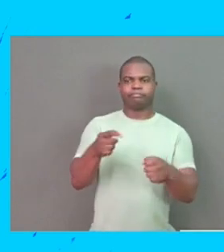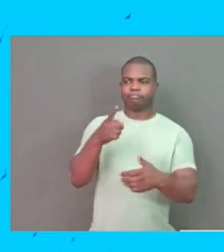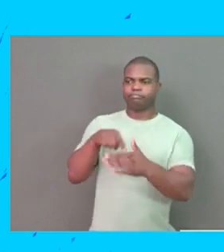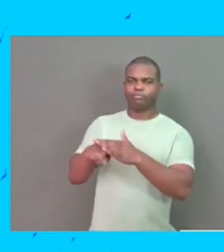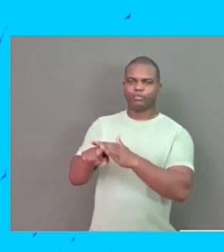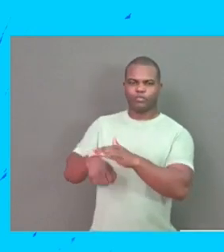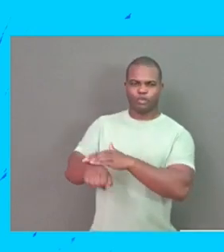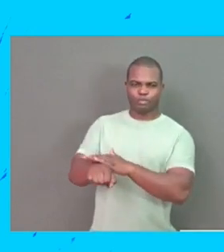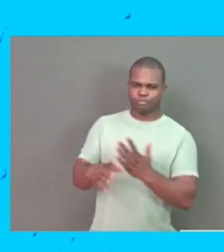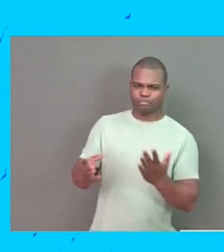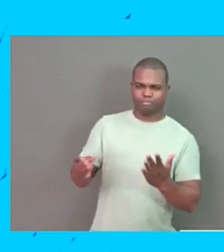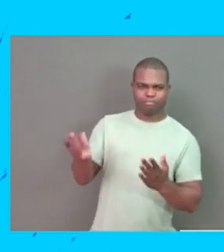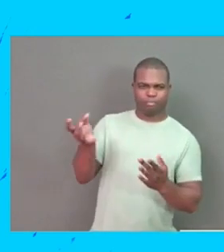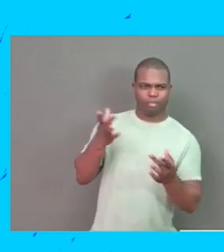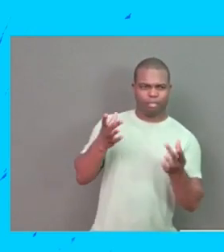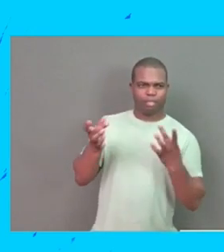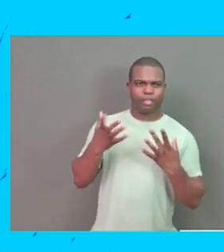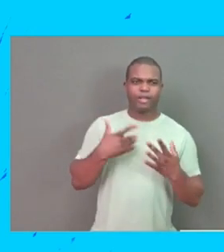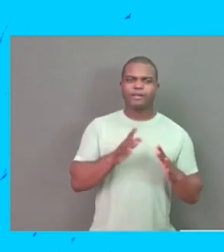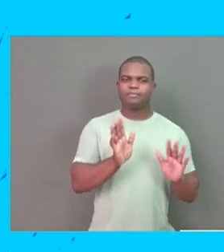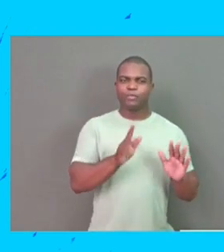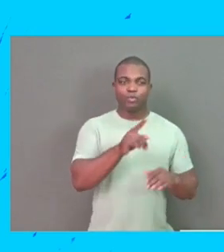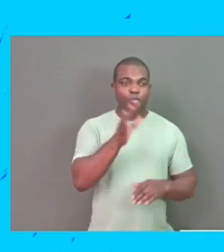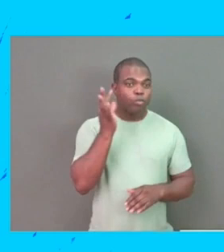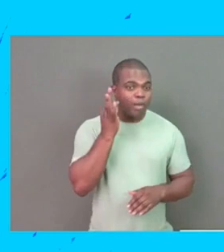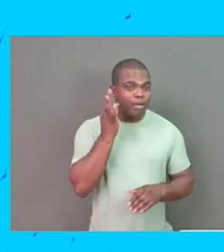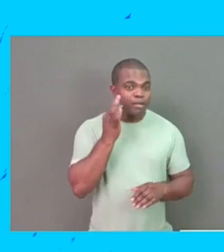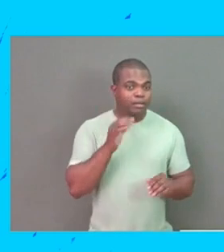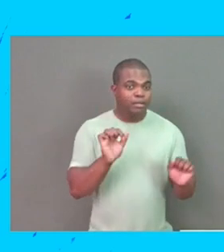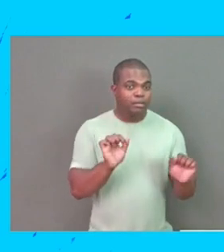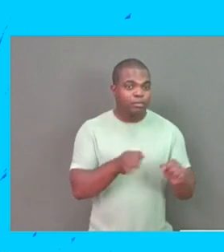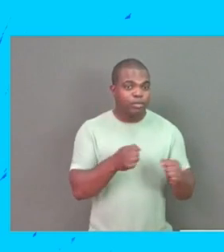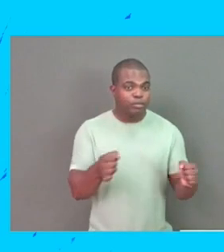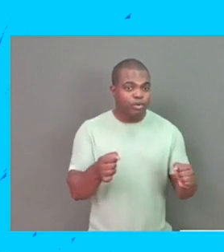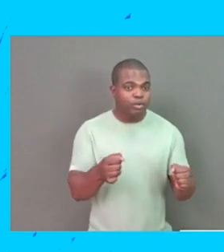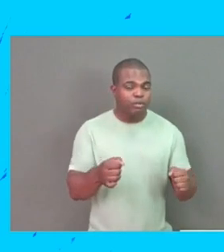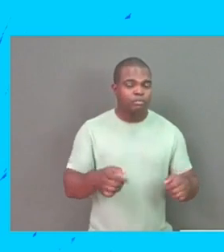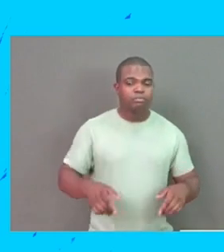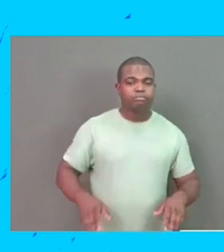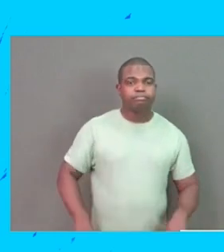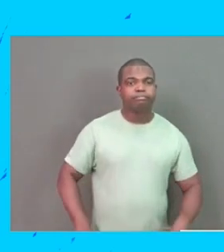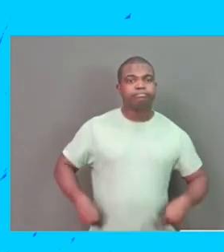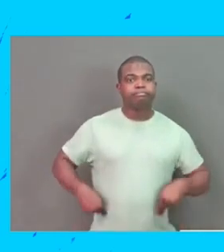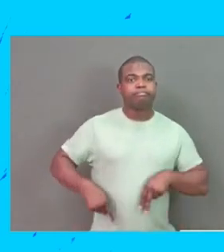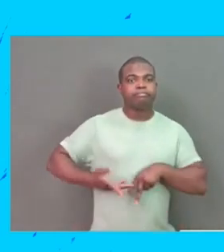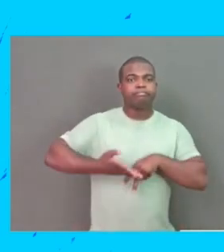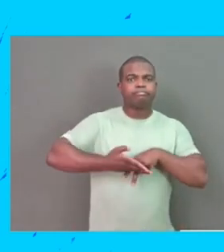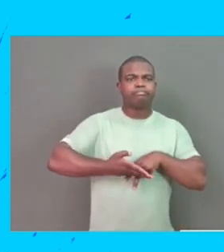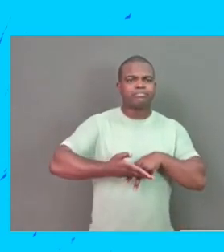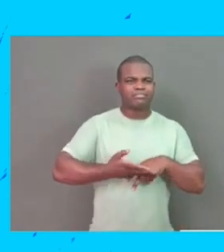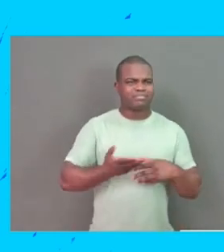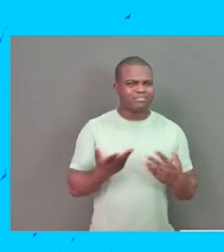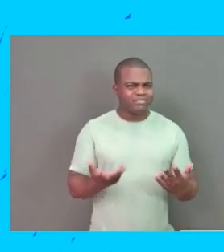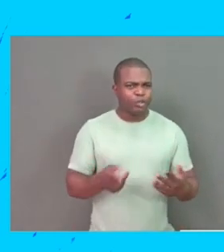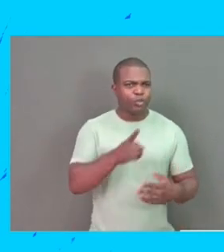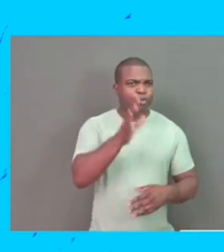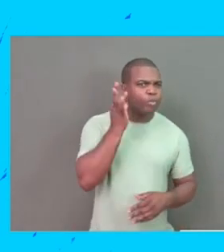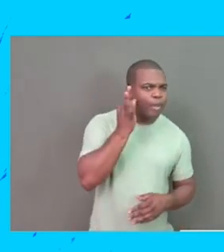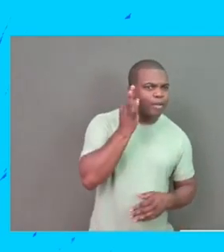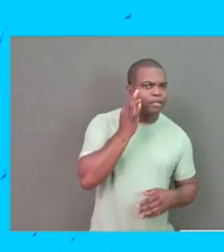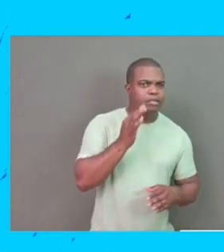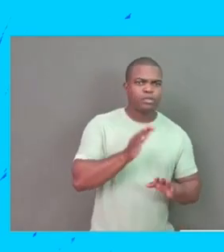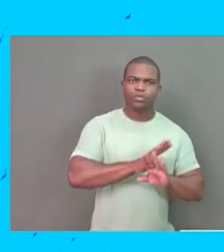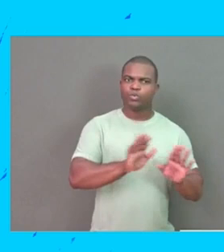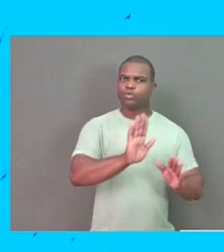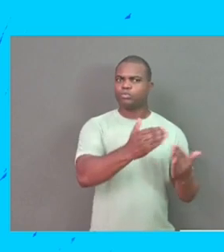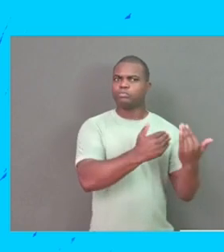role. No, you just go play gymnastics, you just stay at home. Limiting us, there are stereotypes and the societal